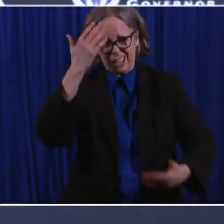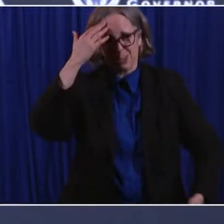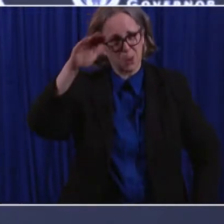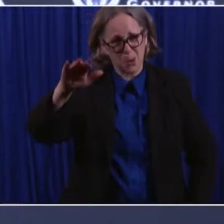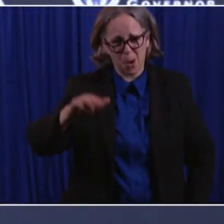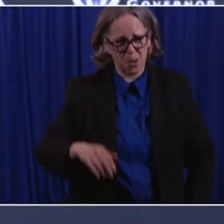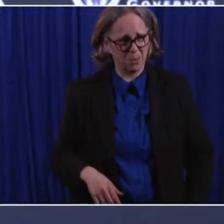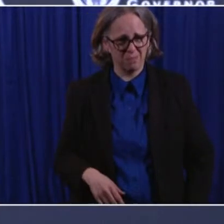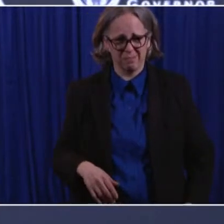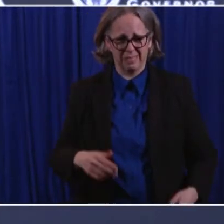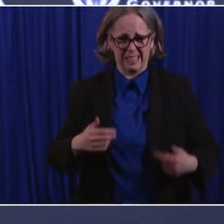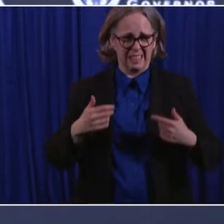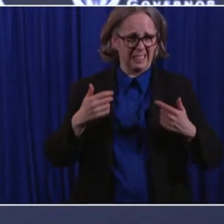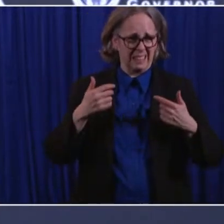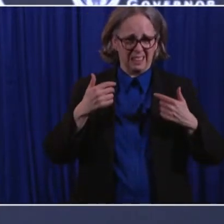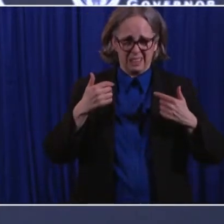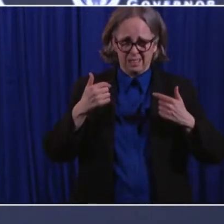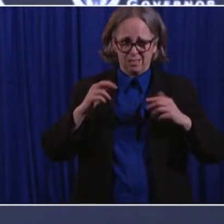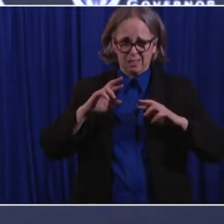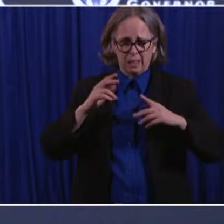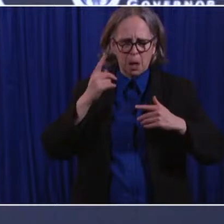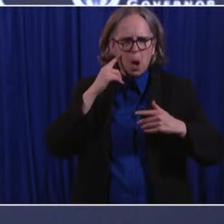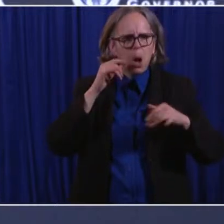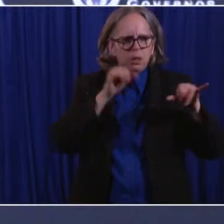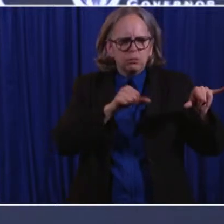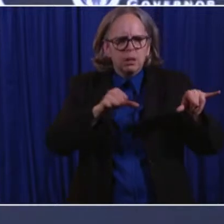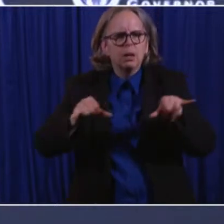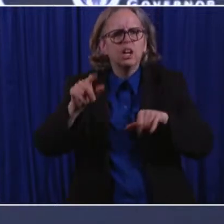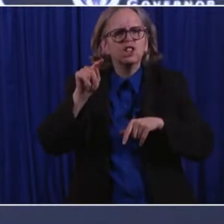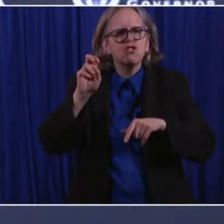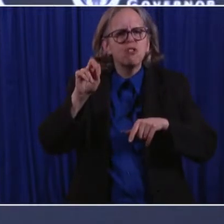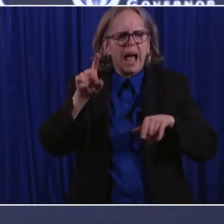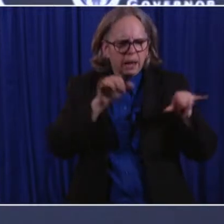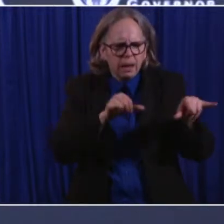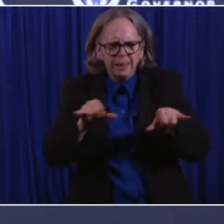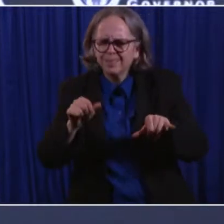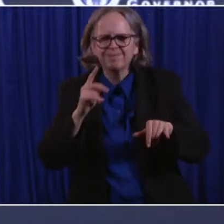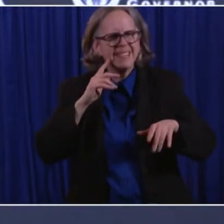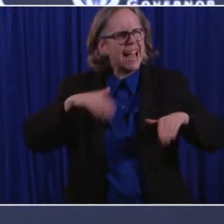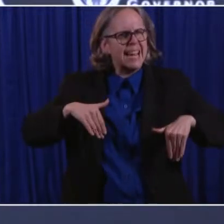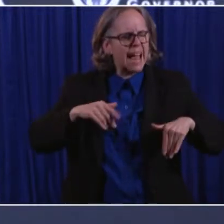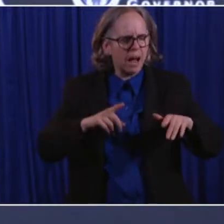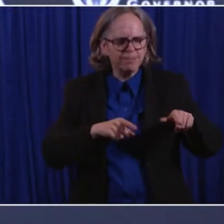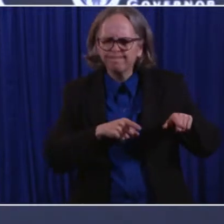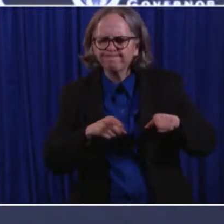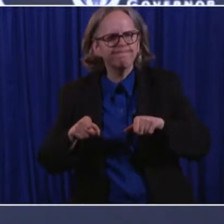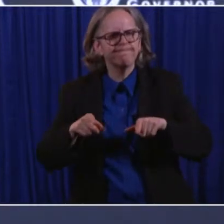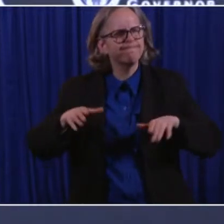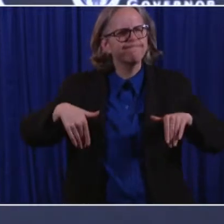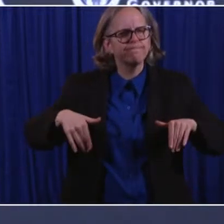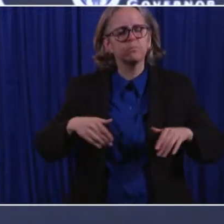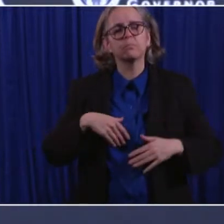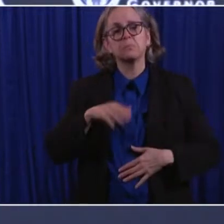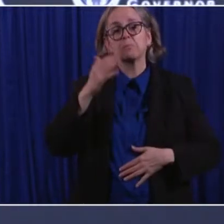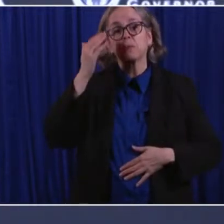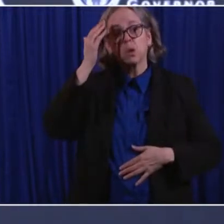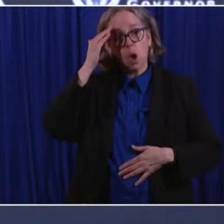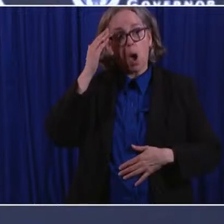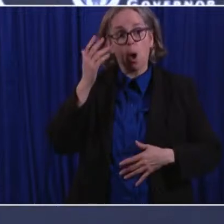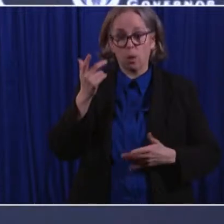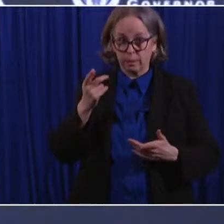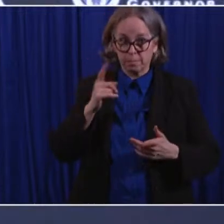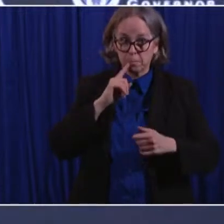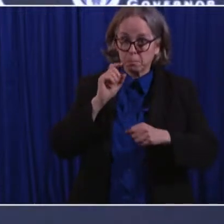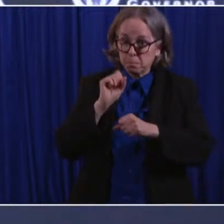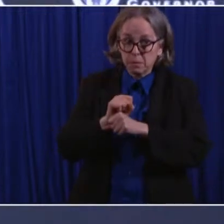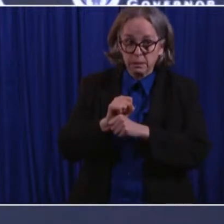the right direction. We're not headed there quite as fast as we were. Is that a trend or is that just a blip? I don't